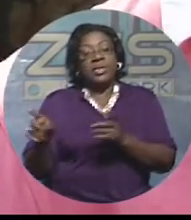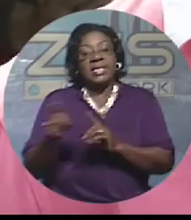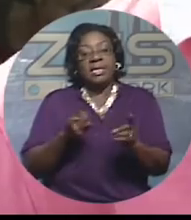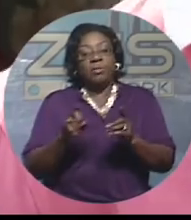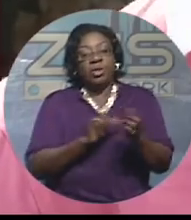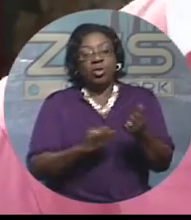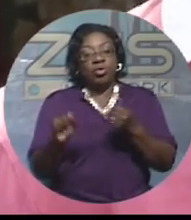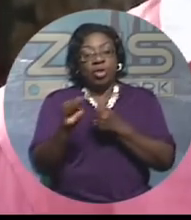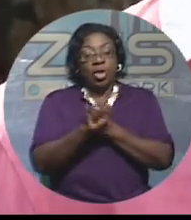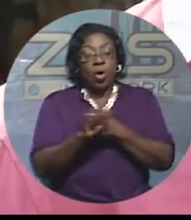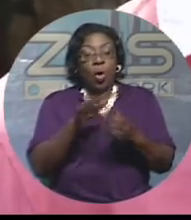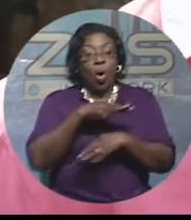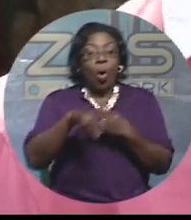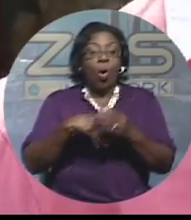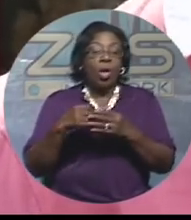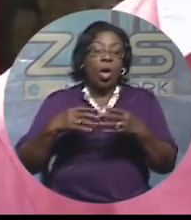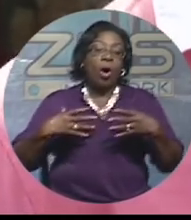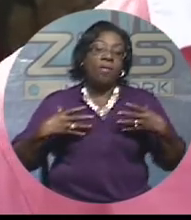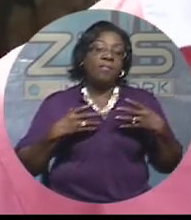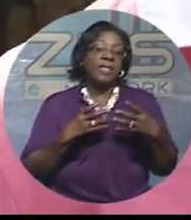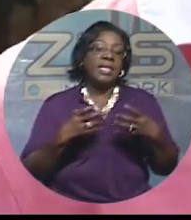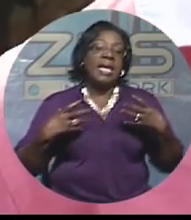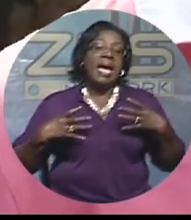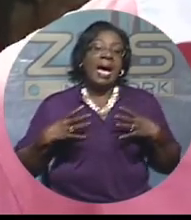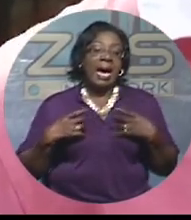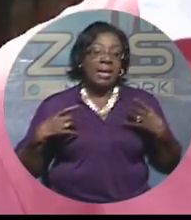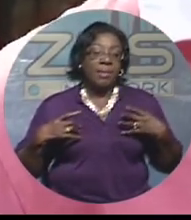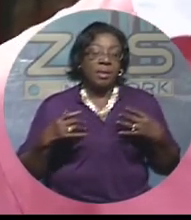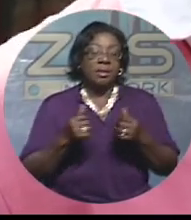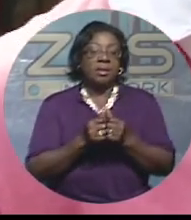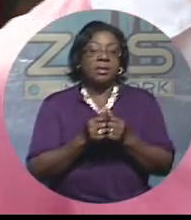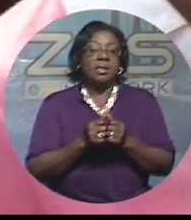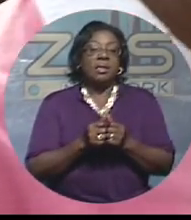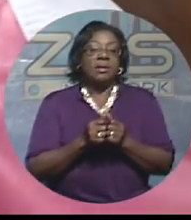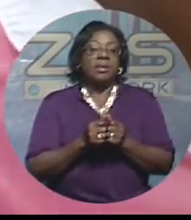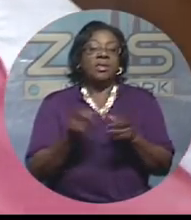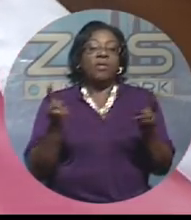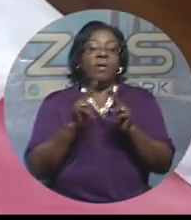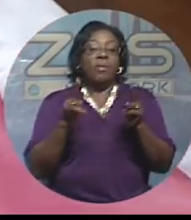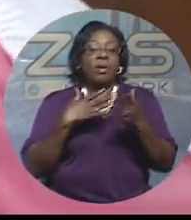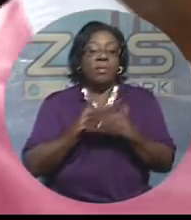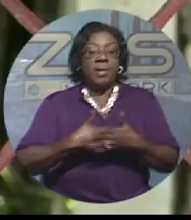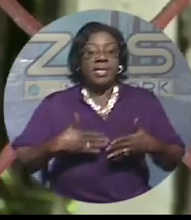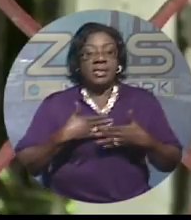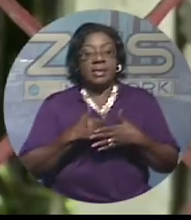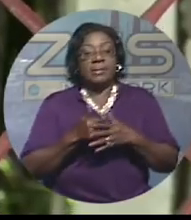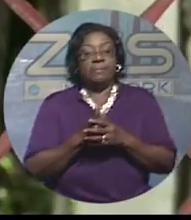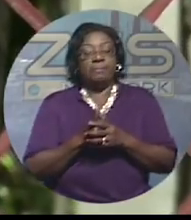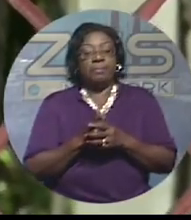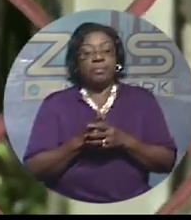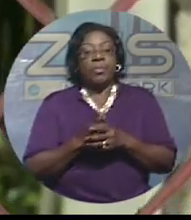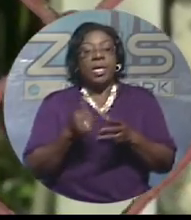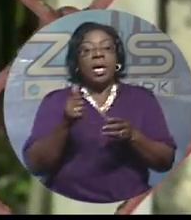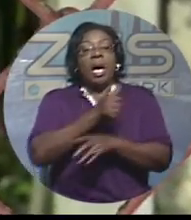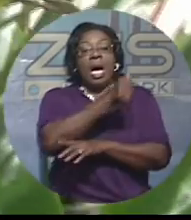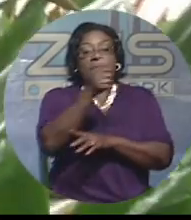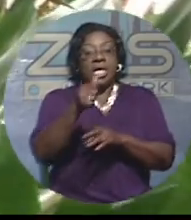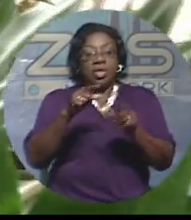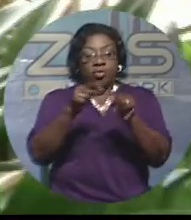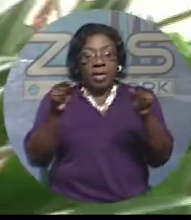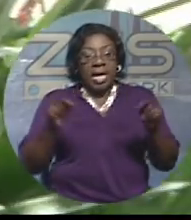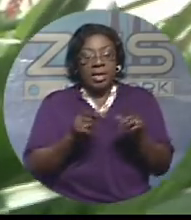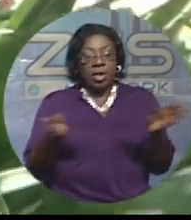secure. I mean, nothing, not even anything minor with them. So, you know, we're very pleased about that. Ardastra Gardens